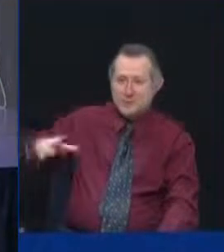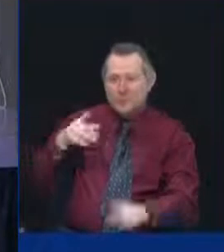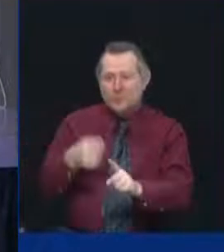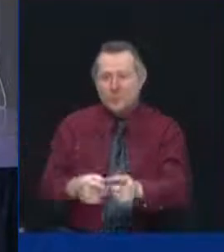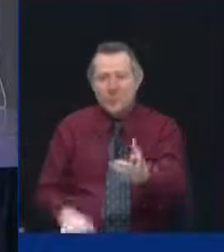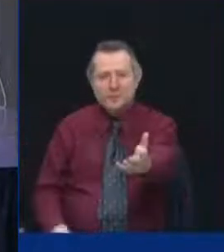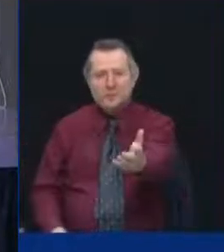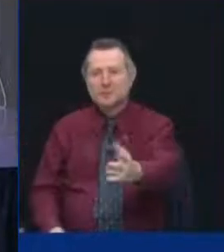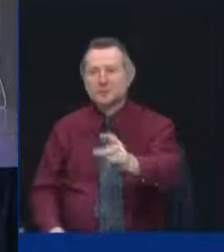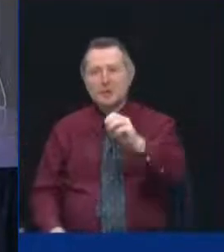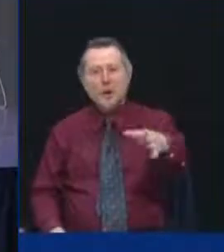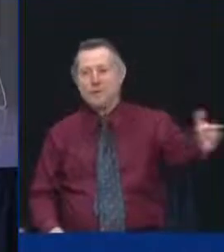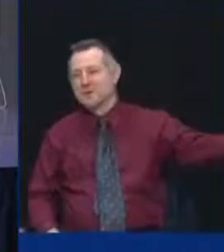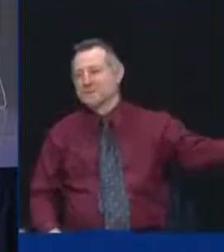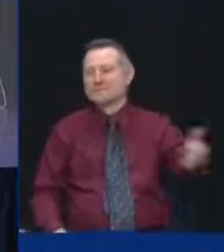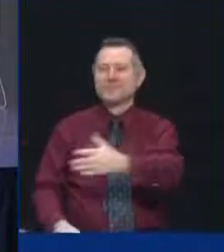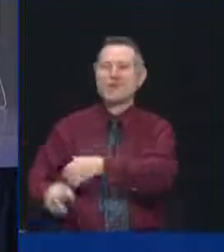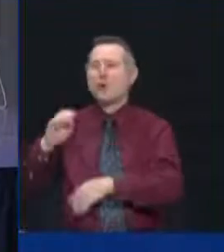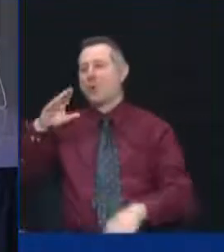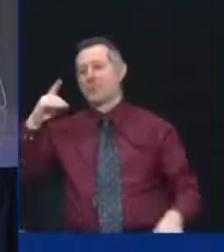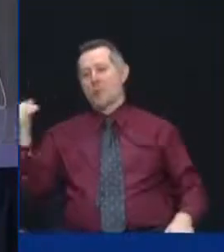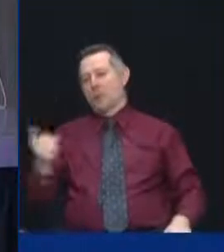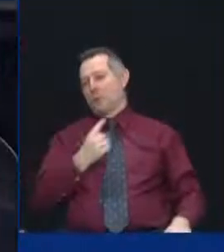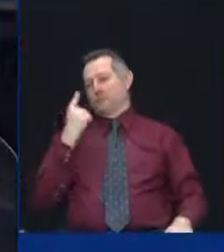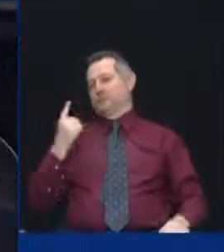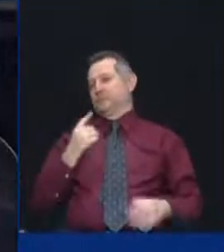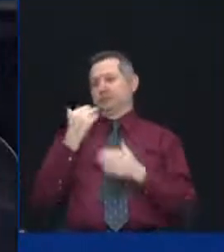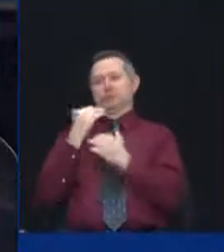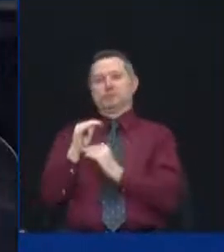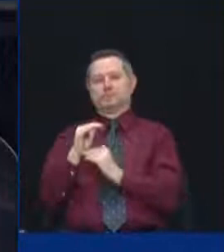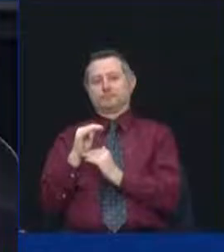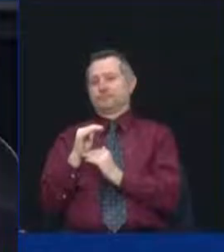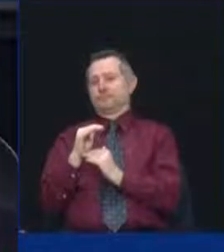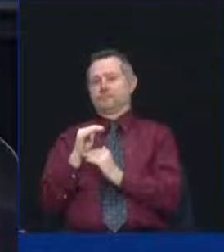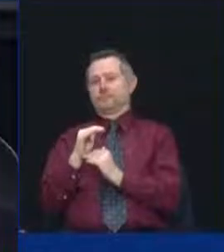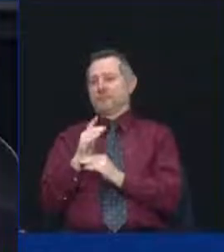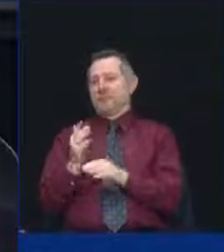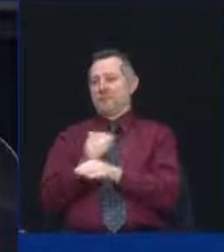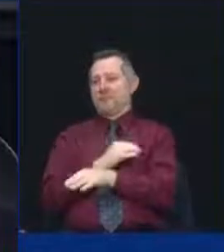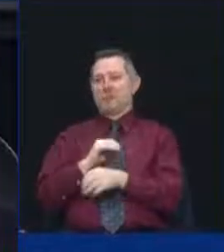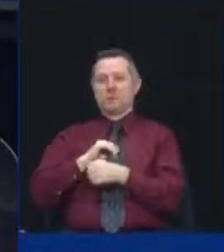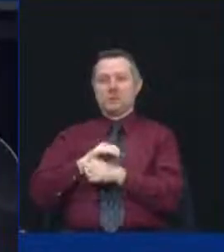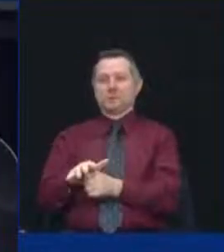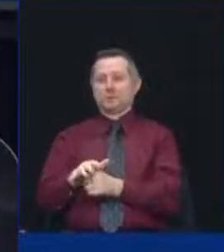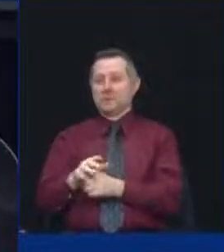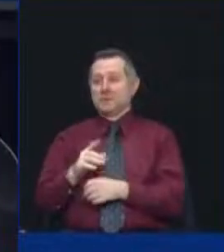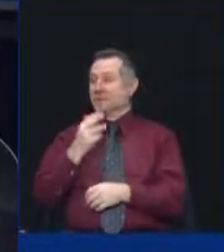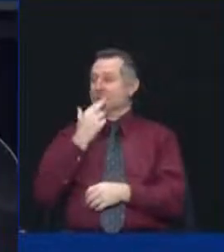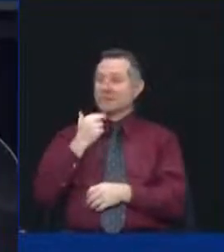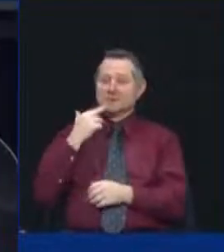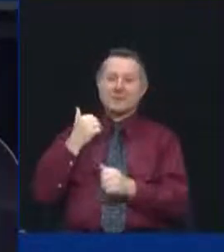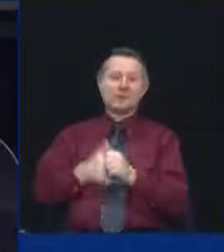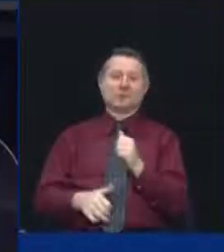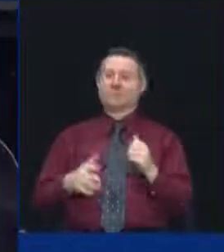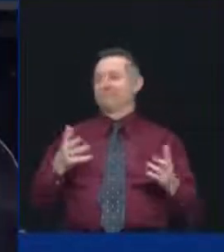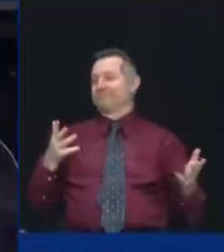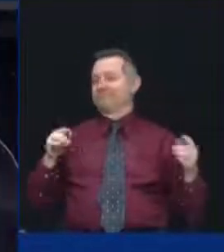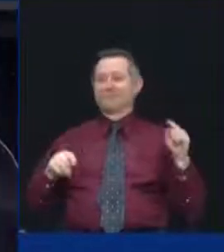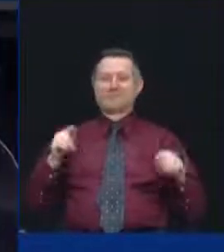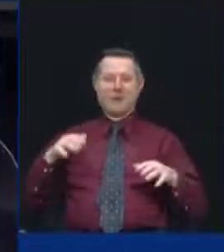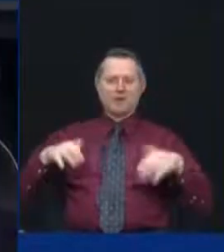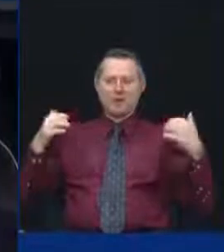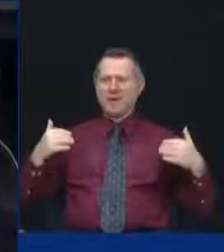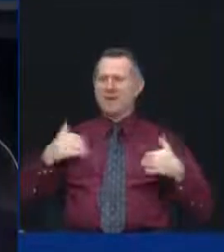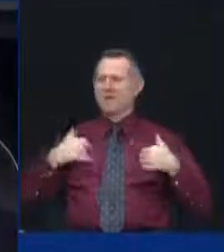can you comment Go on- ahead, Rob. Yeah, I mean, there have always been capacity restrictions, right? Pre-COVID, Every restaurant, every facility has capacity restrictions that